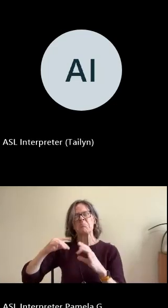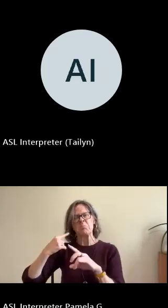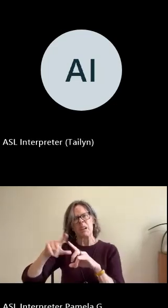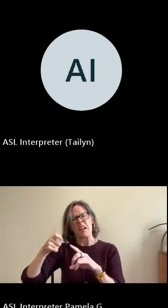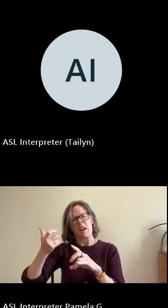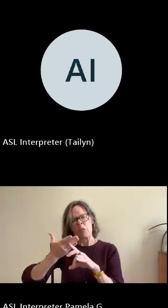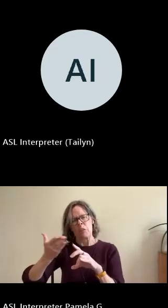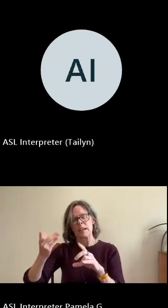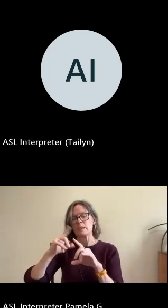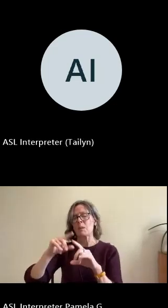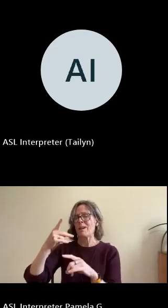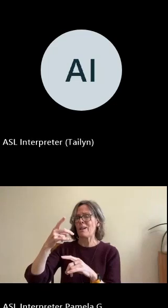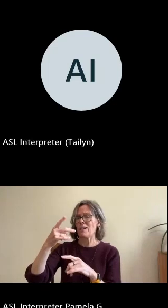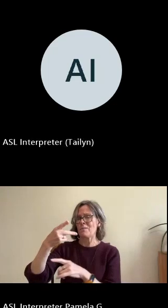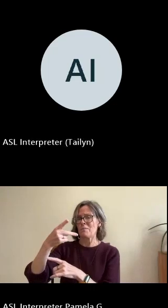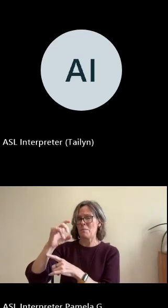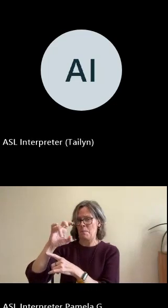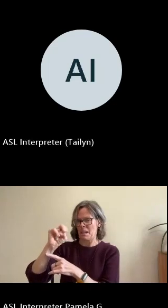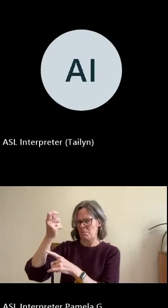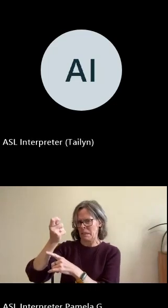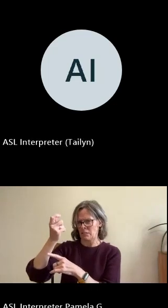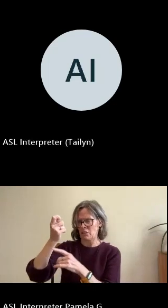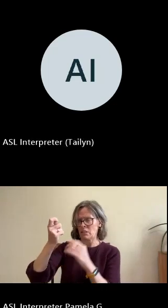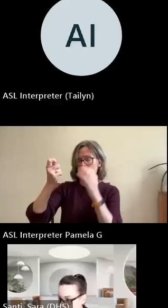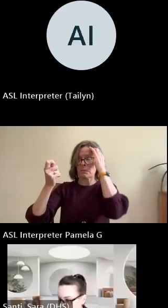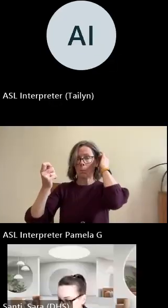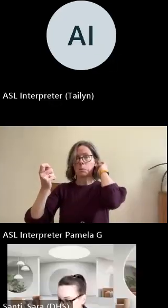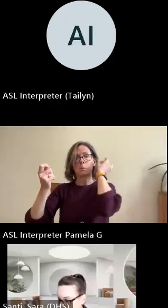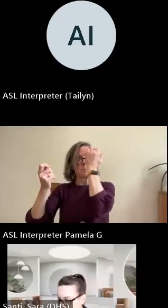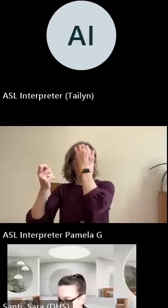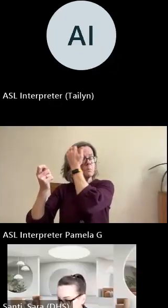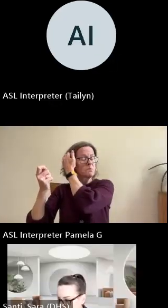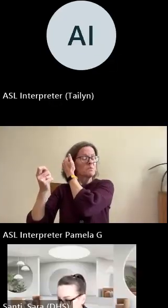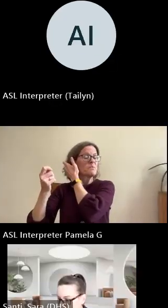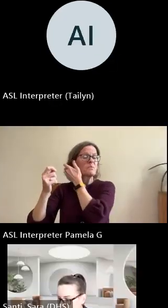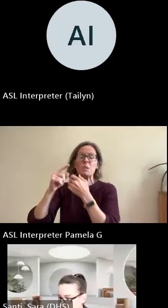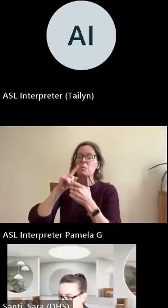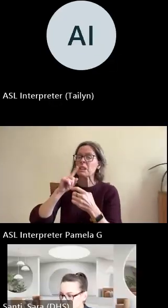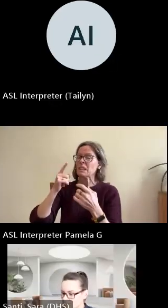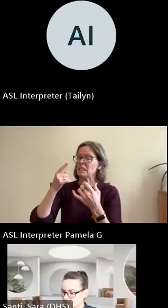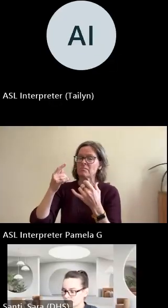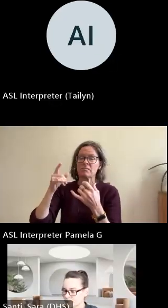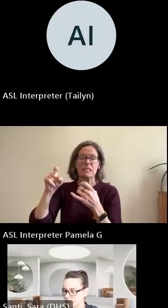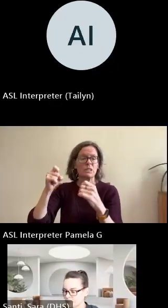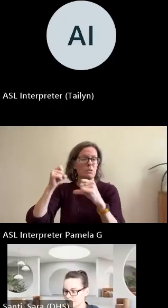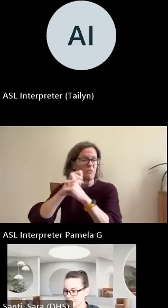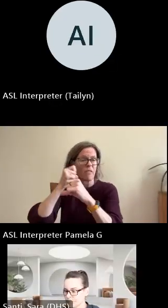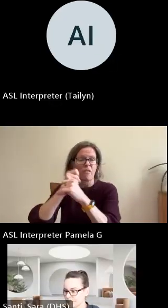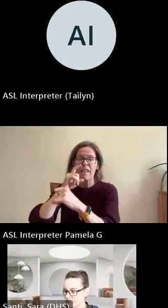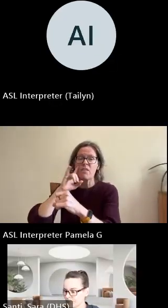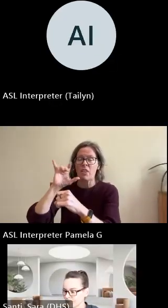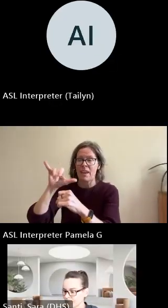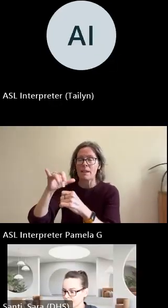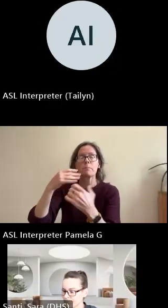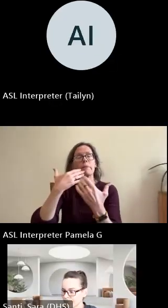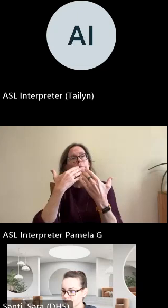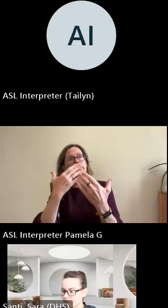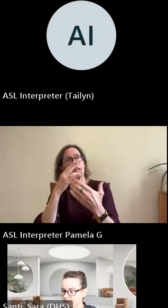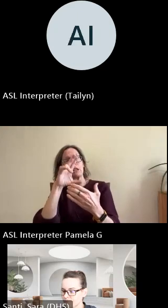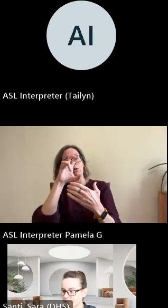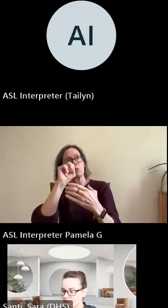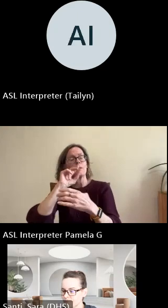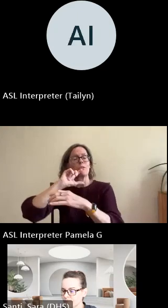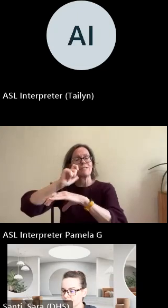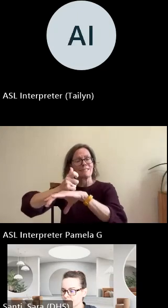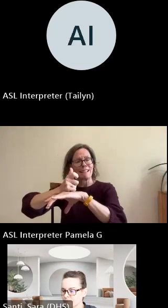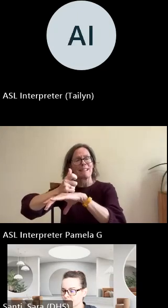definitely something that is something that we need to continue to fight for. But thank you, union, for that in the first place and